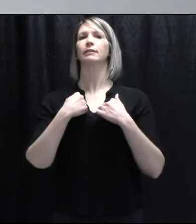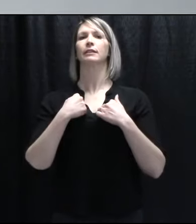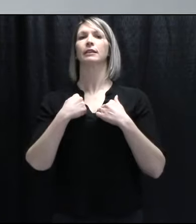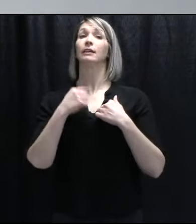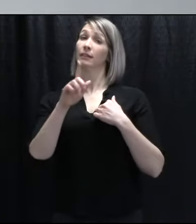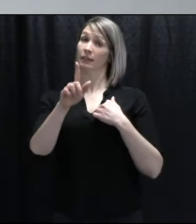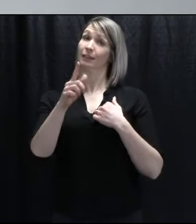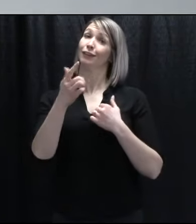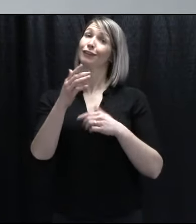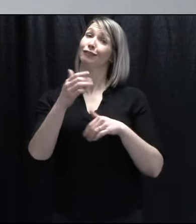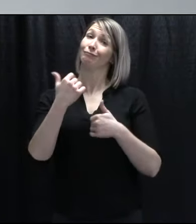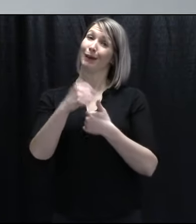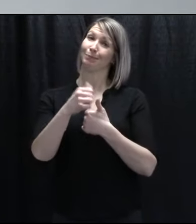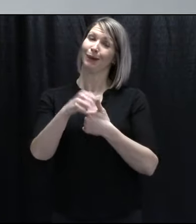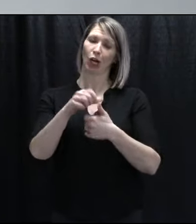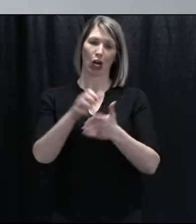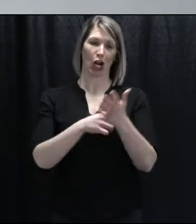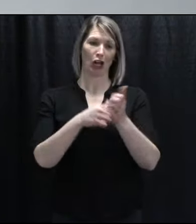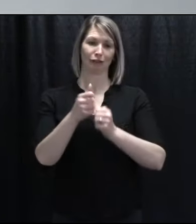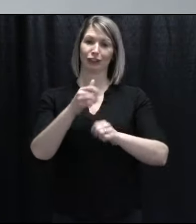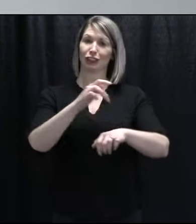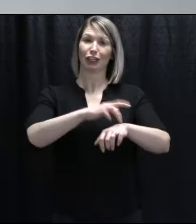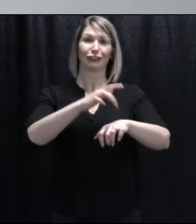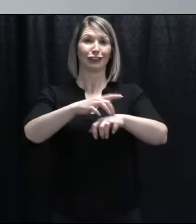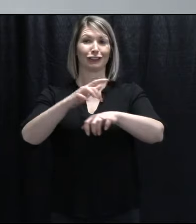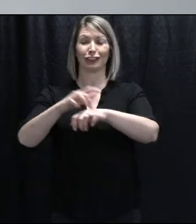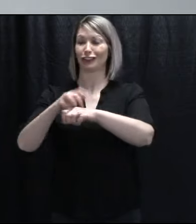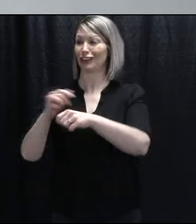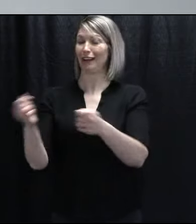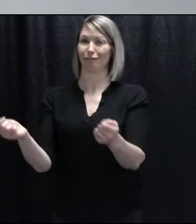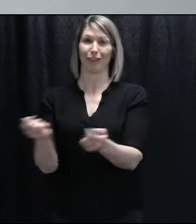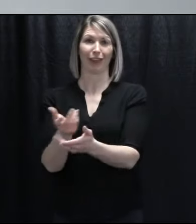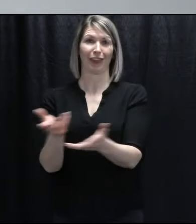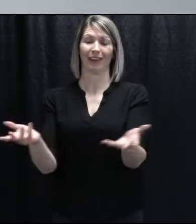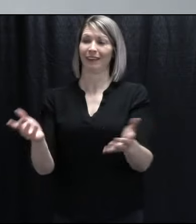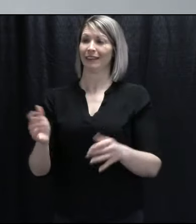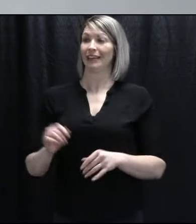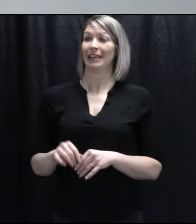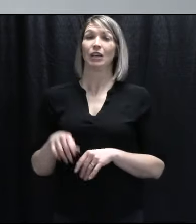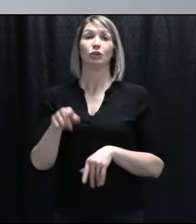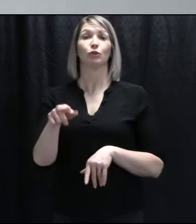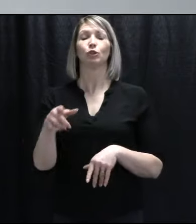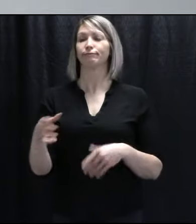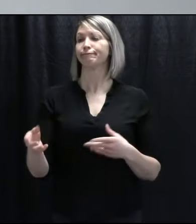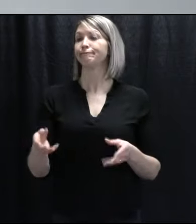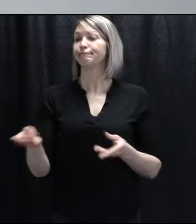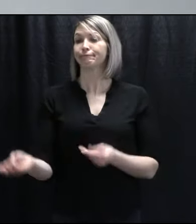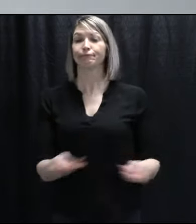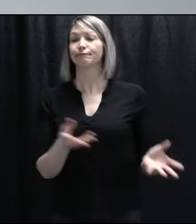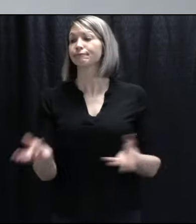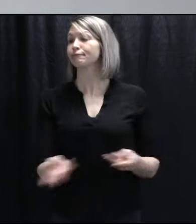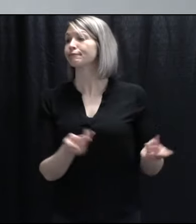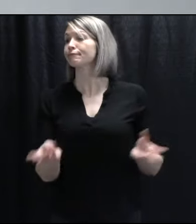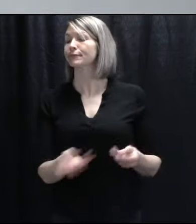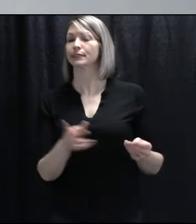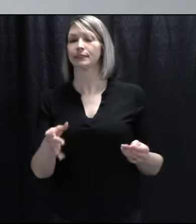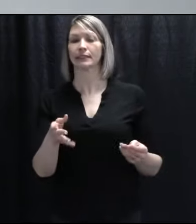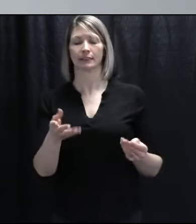touch all the same things that bare hands touch. So if there's anything out there that's contaminated, the gloves will be touching